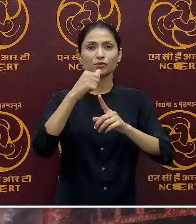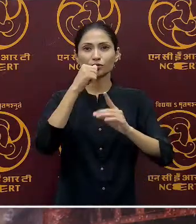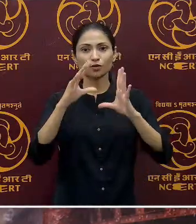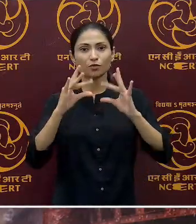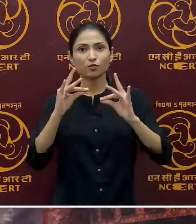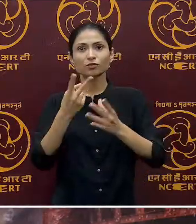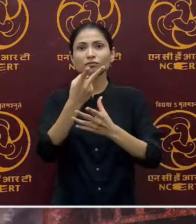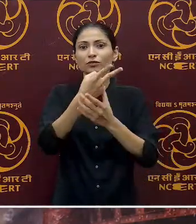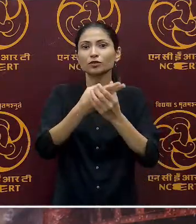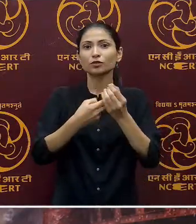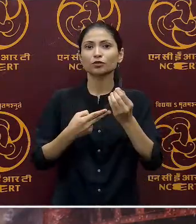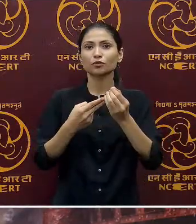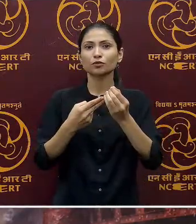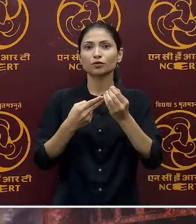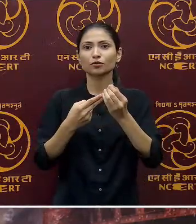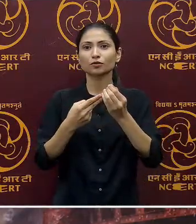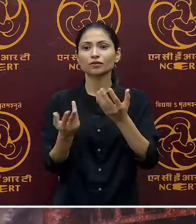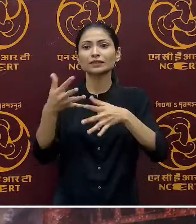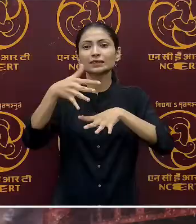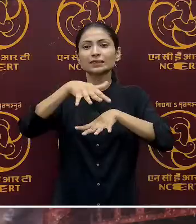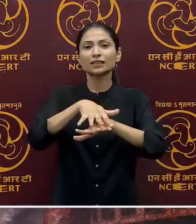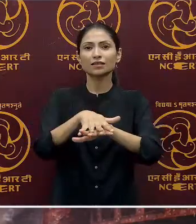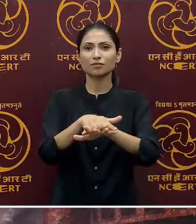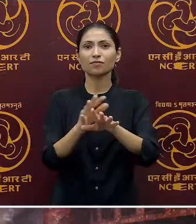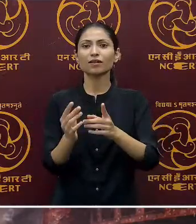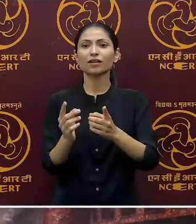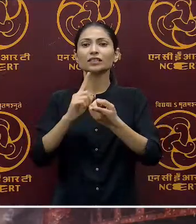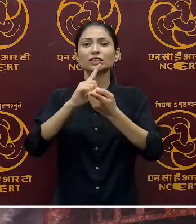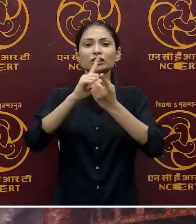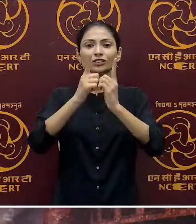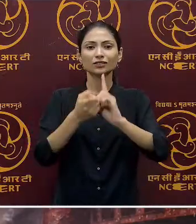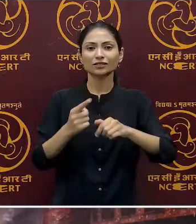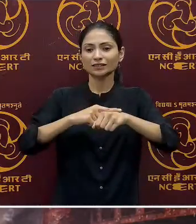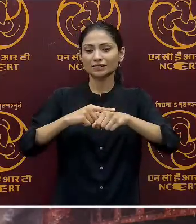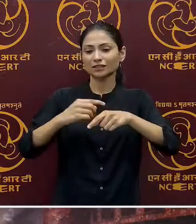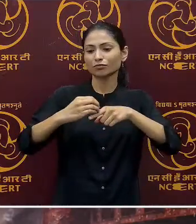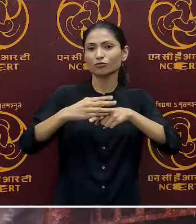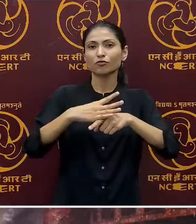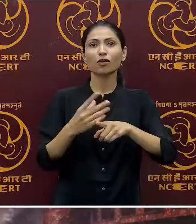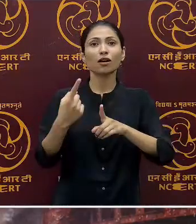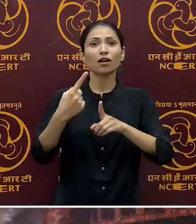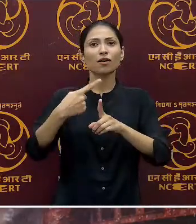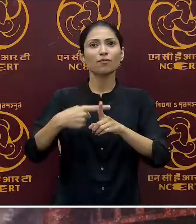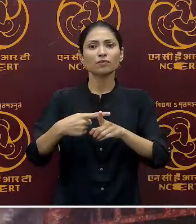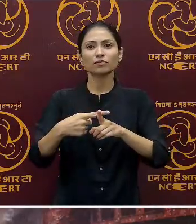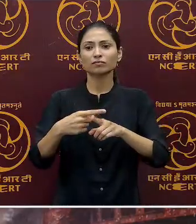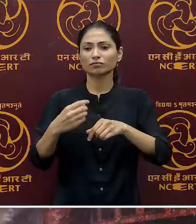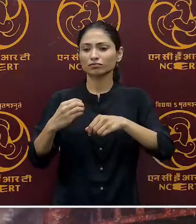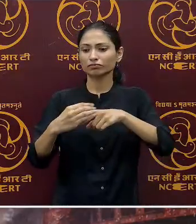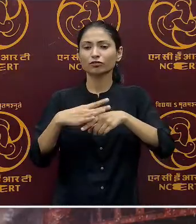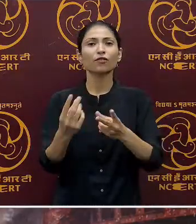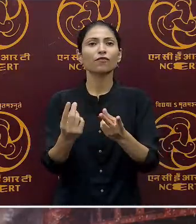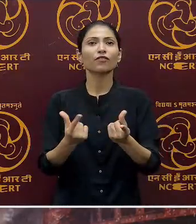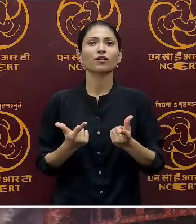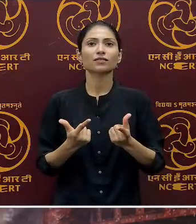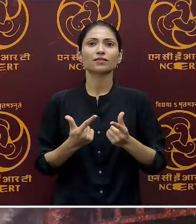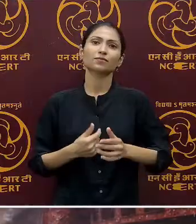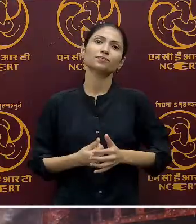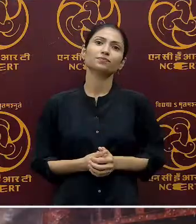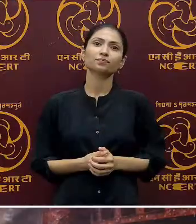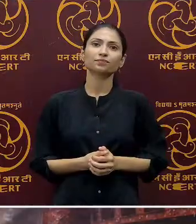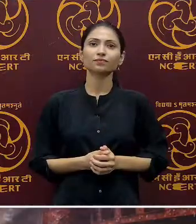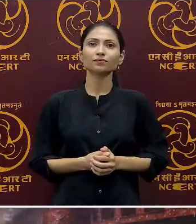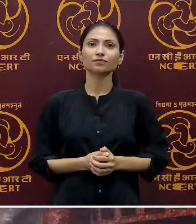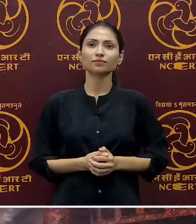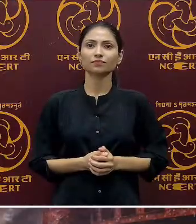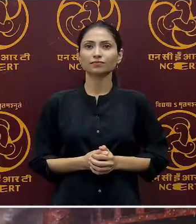form rust and get corroded very easily. And also we can refer to